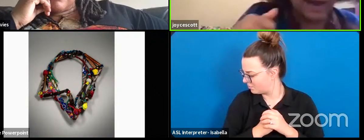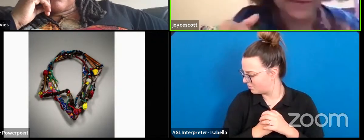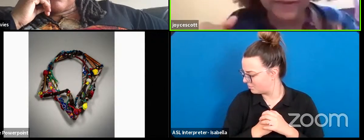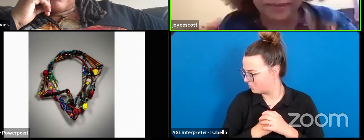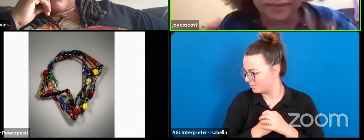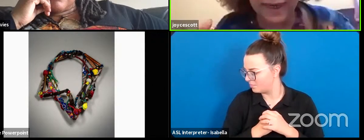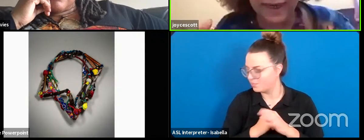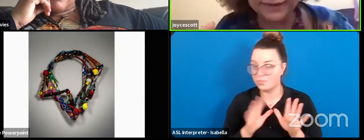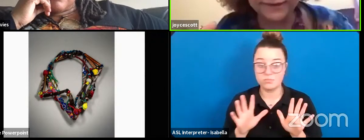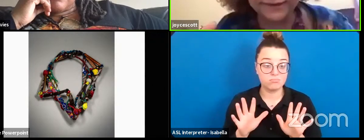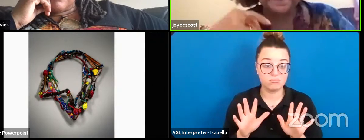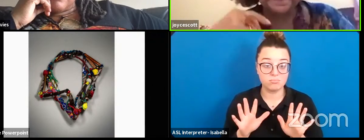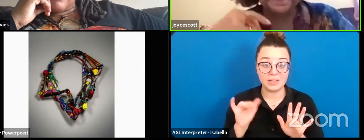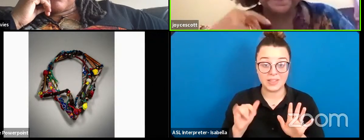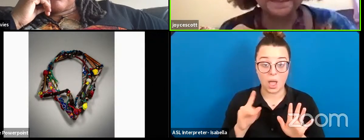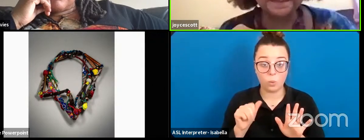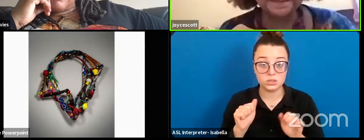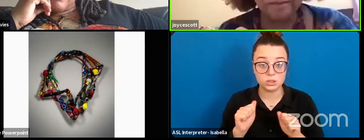That was a surprise.